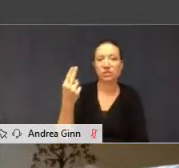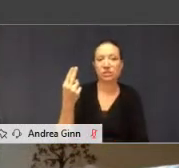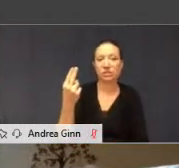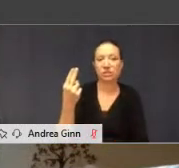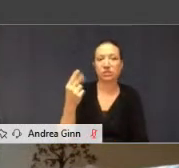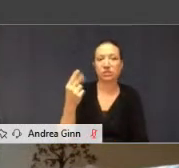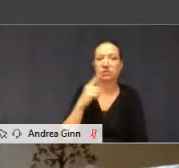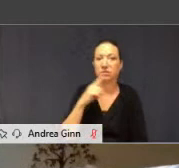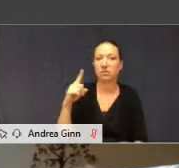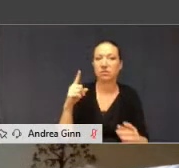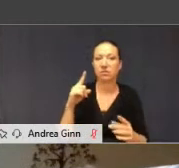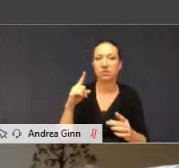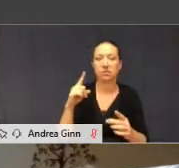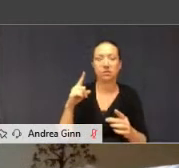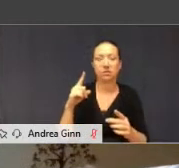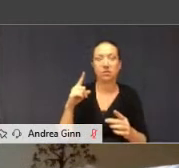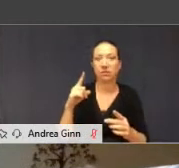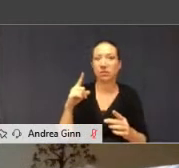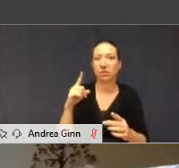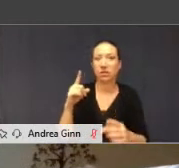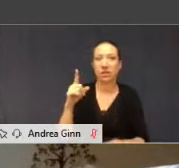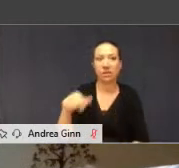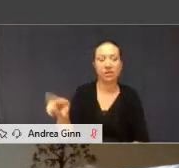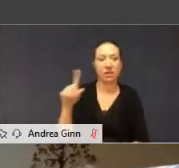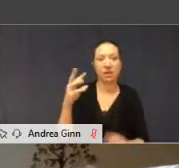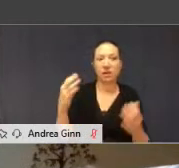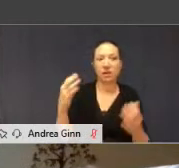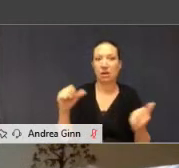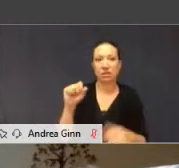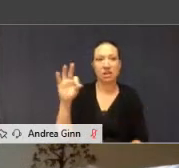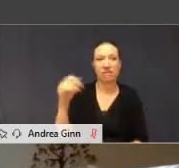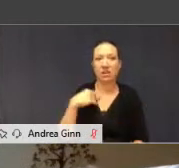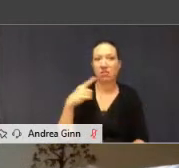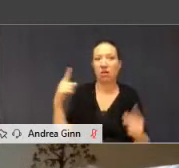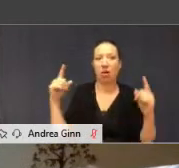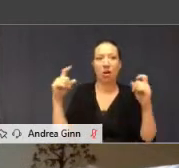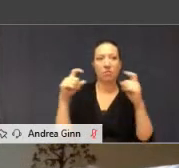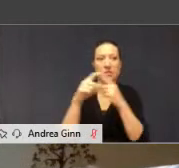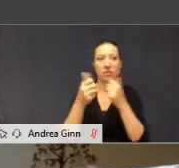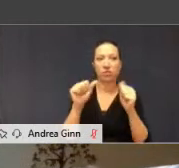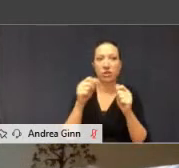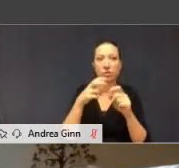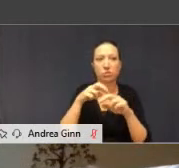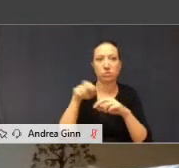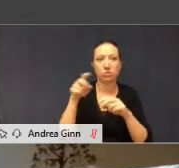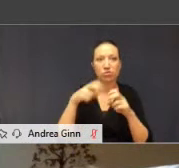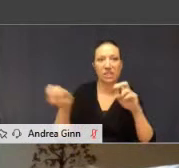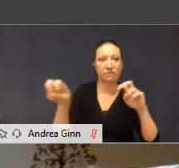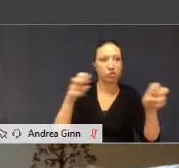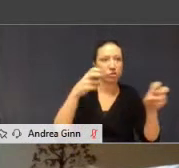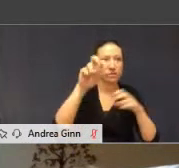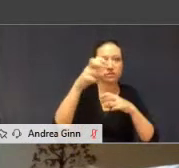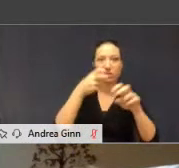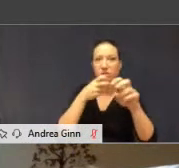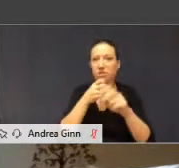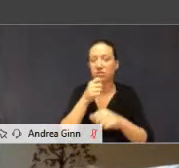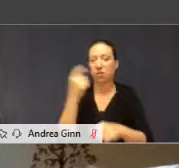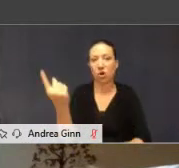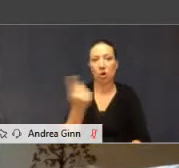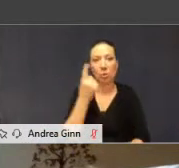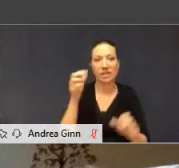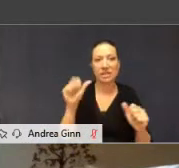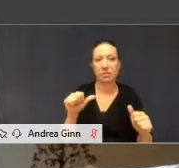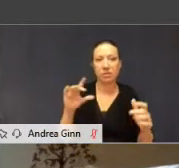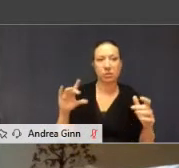very complicated switchboard up there now in Santa Fe, and it does not always result with your ability to get